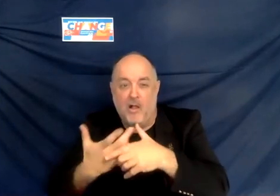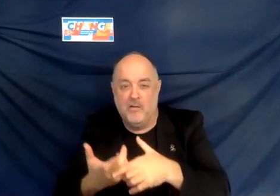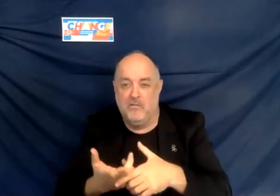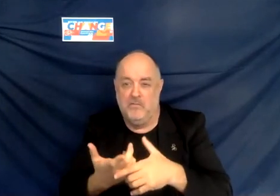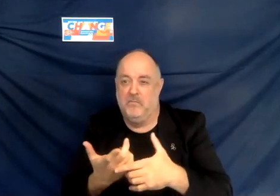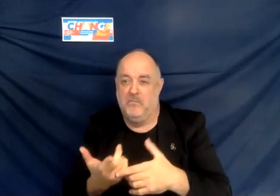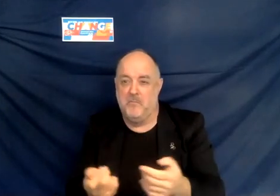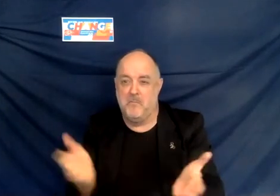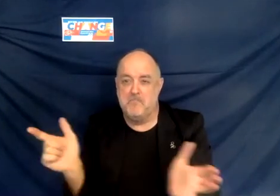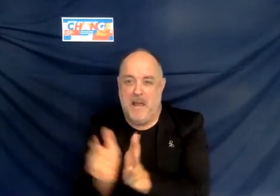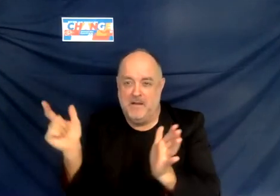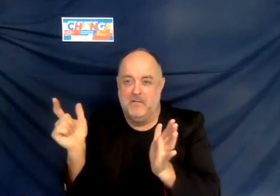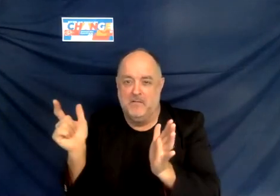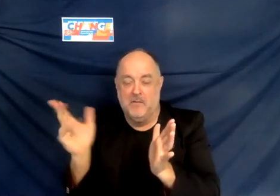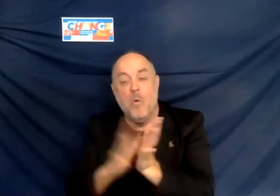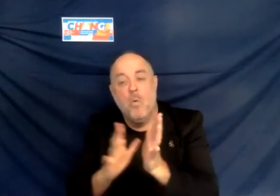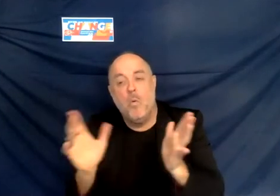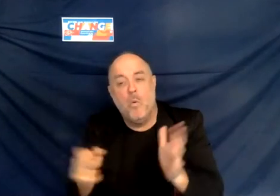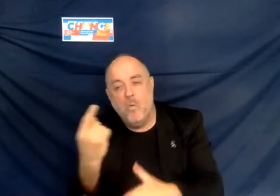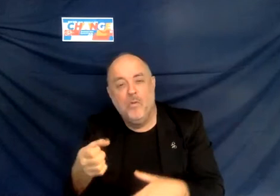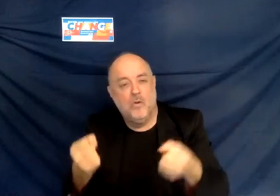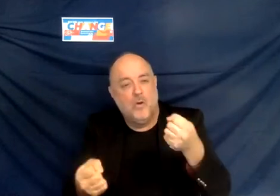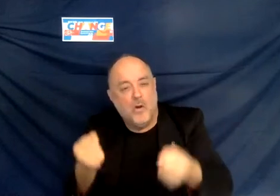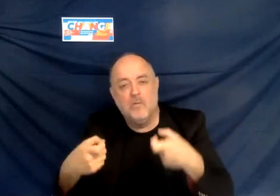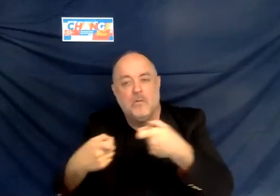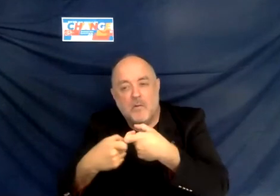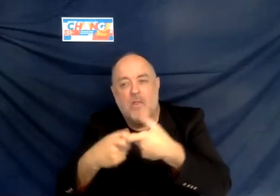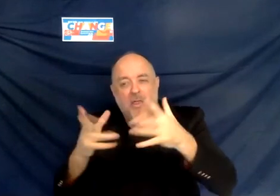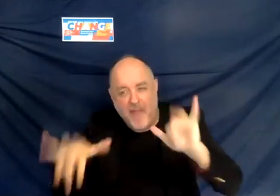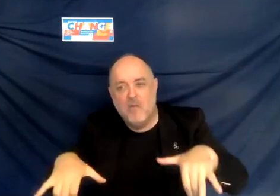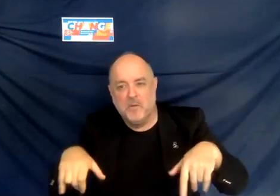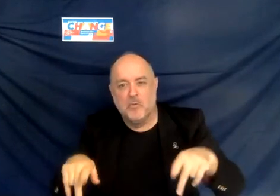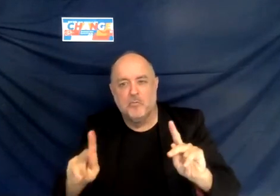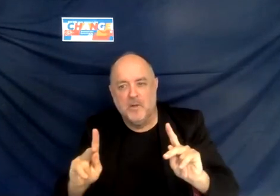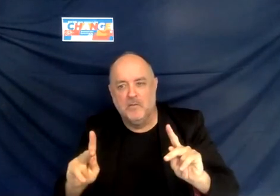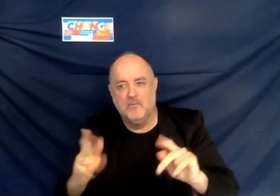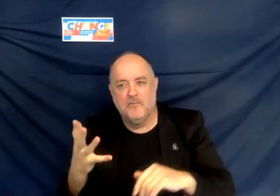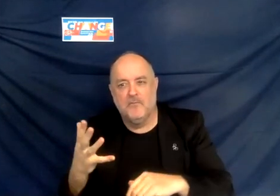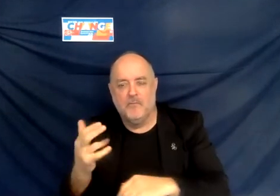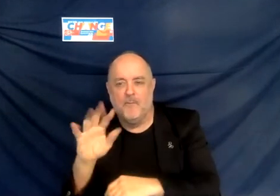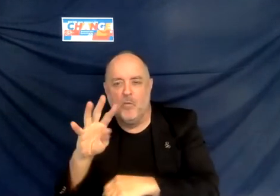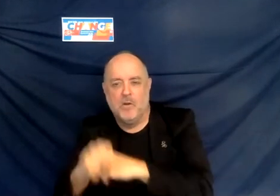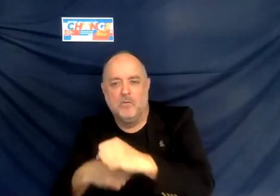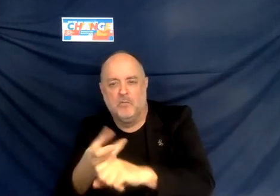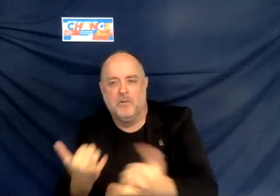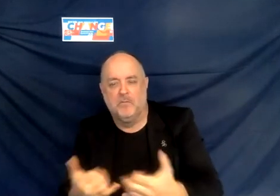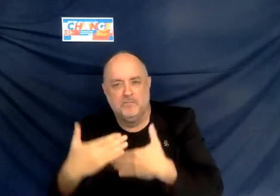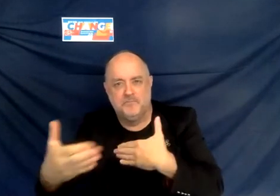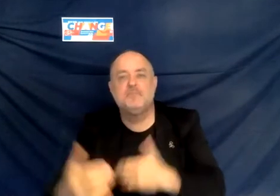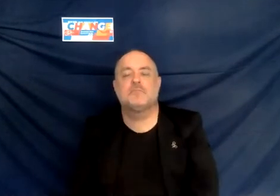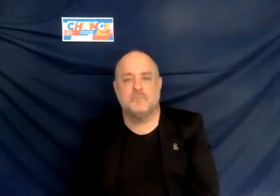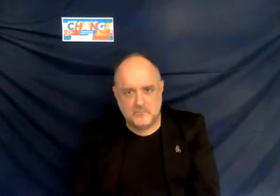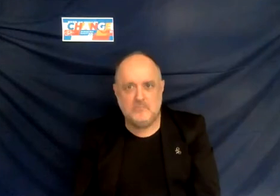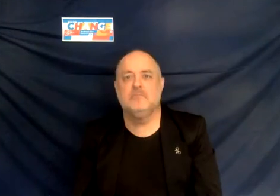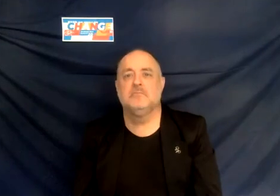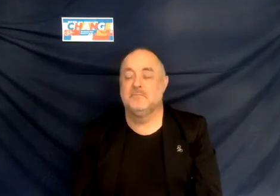allowed. And the hope is, that the car will have a decreasing role in the city center, because